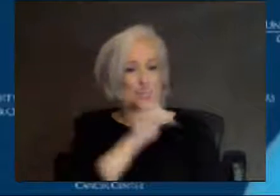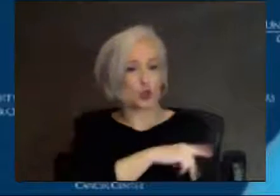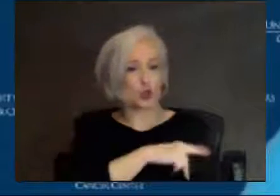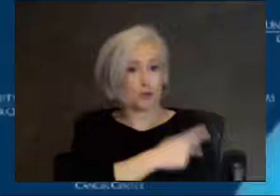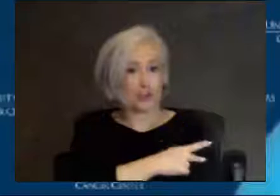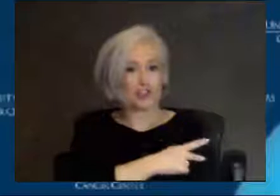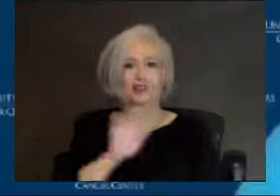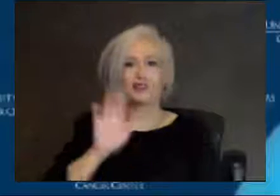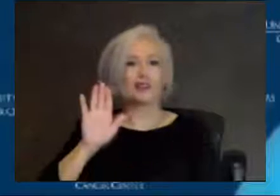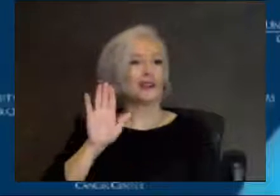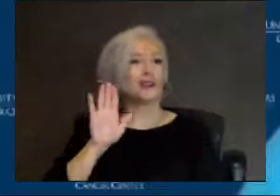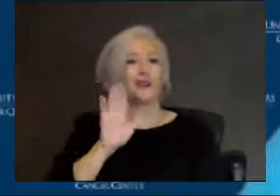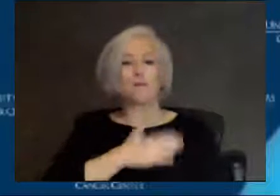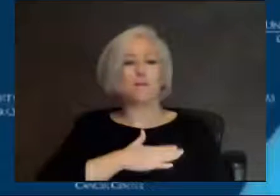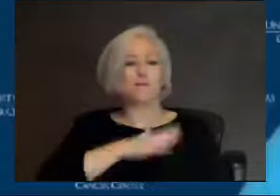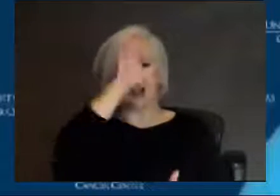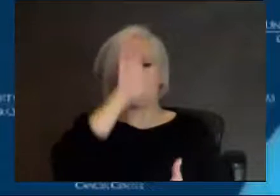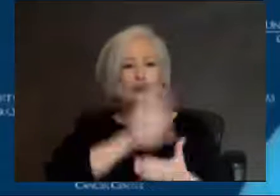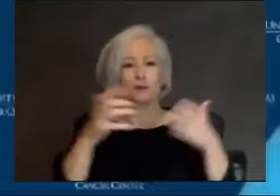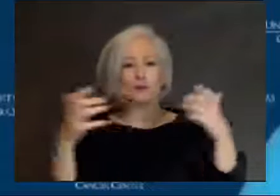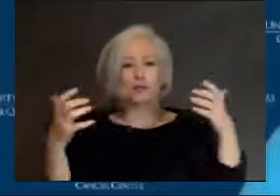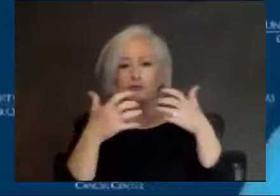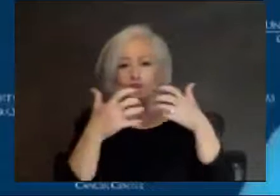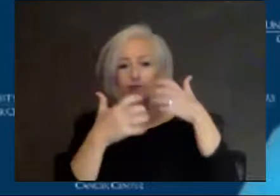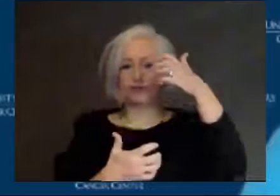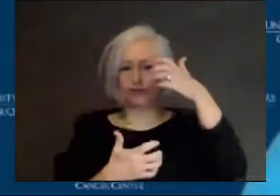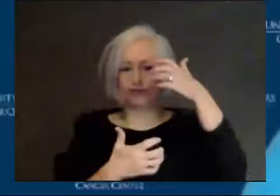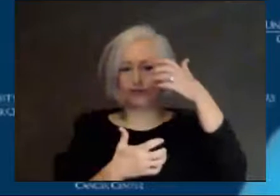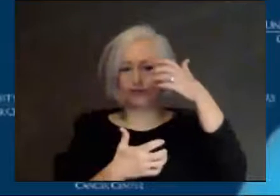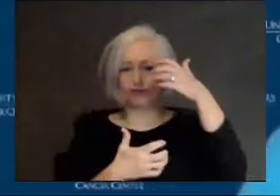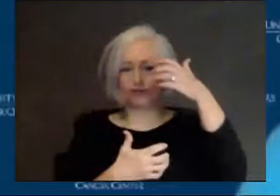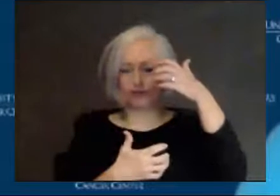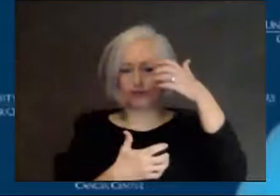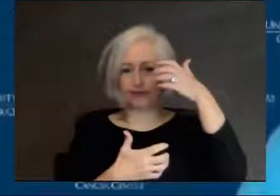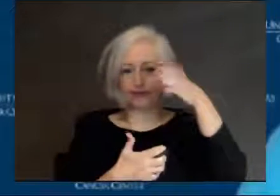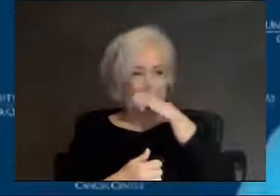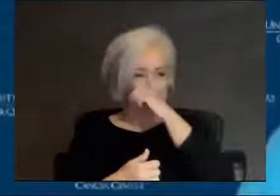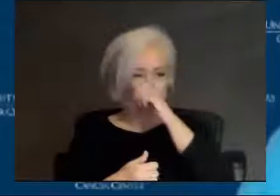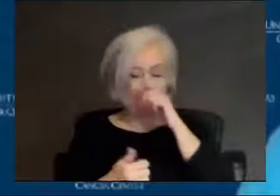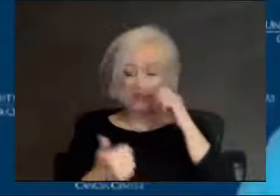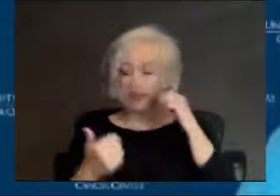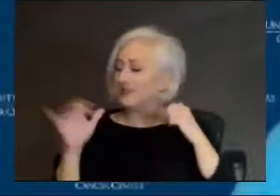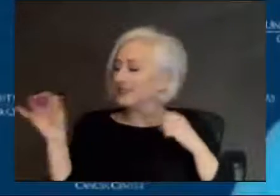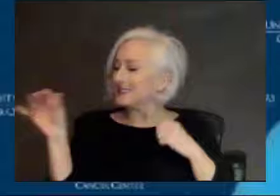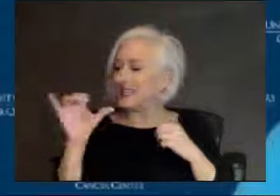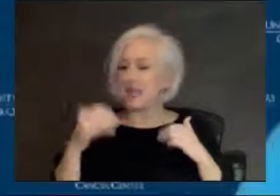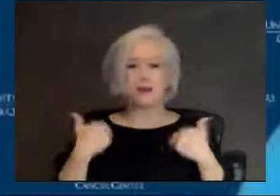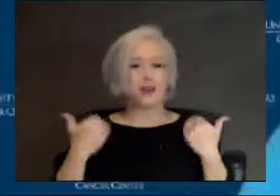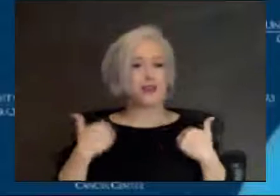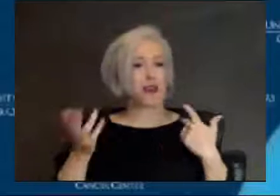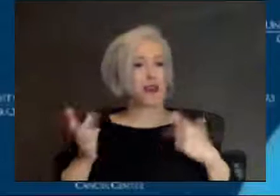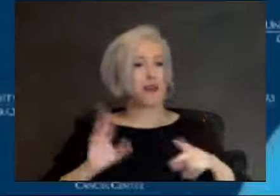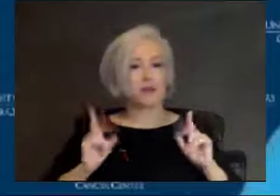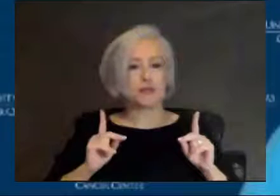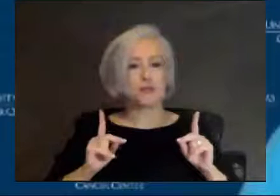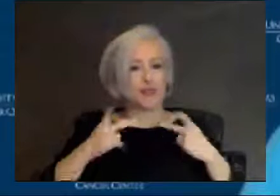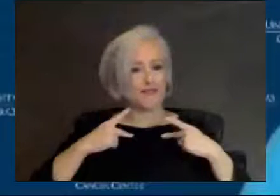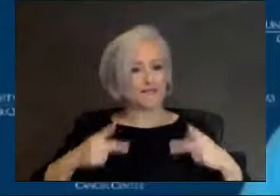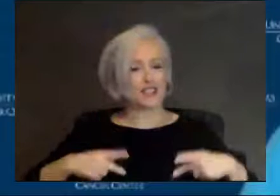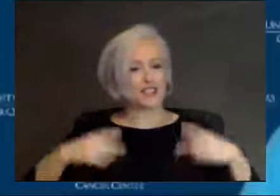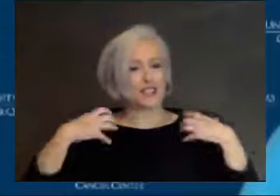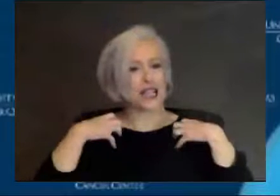more now. The younger folks, they may be physically fit. So something is happening,